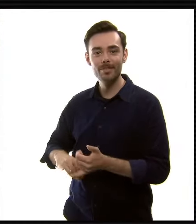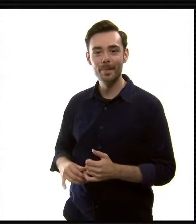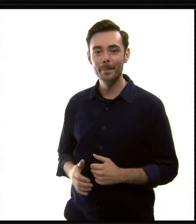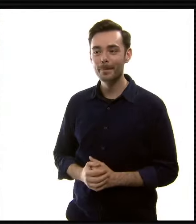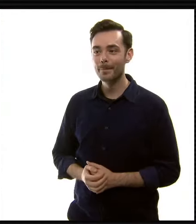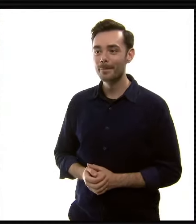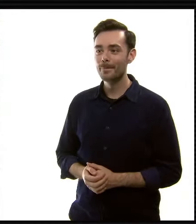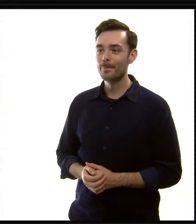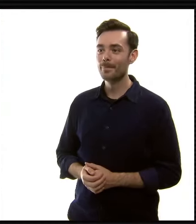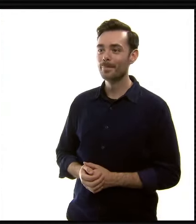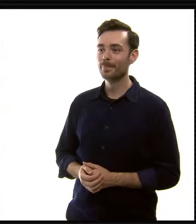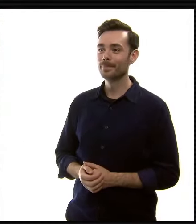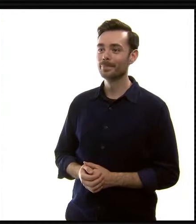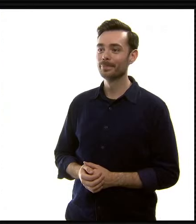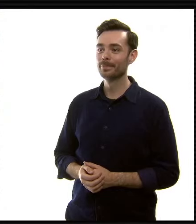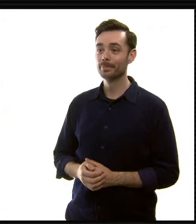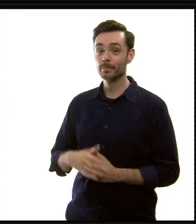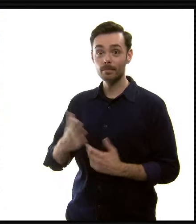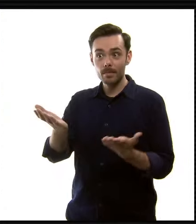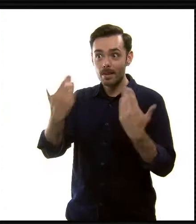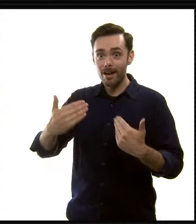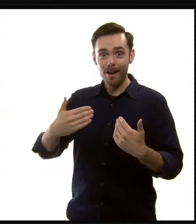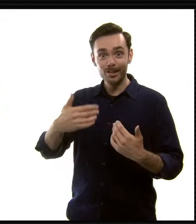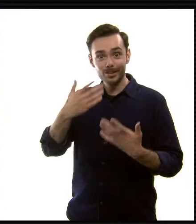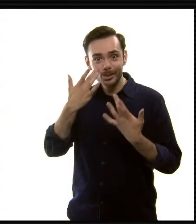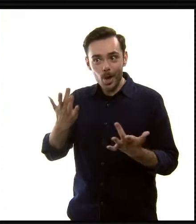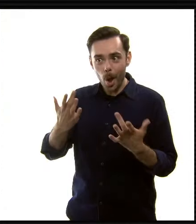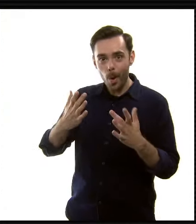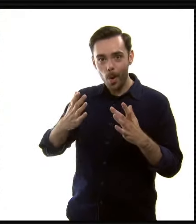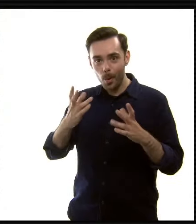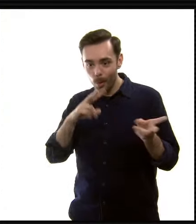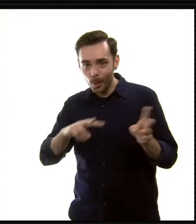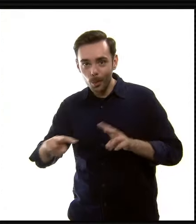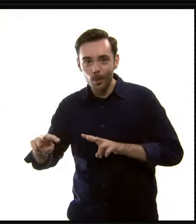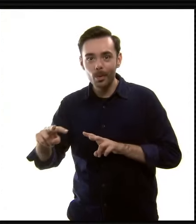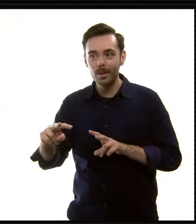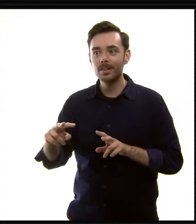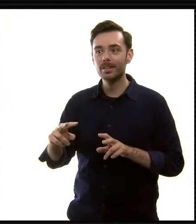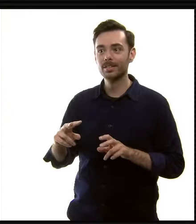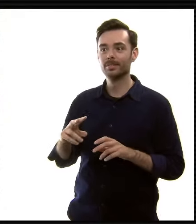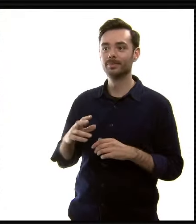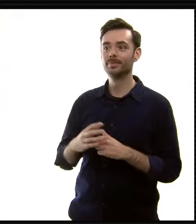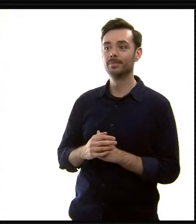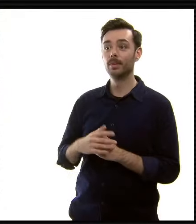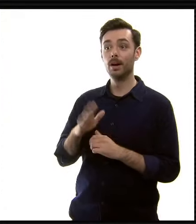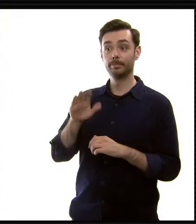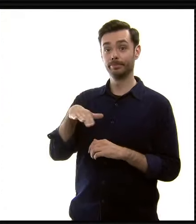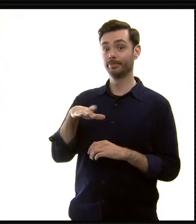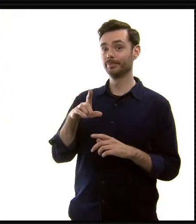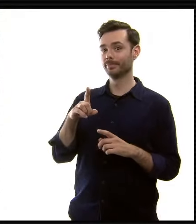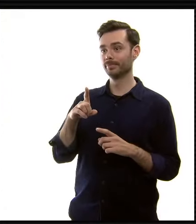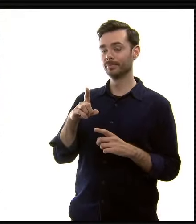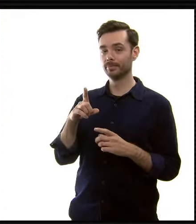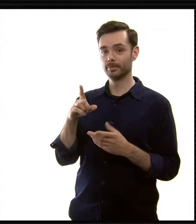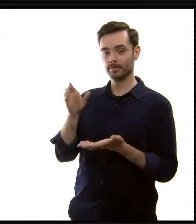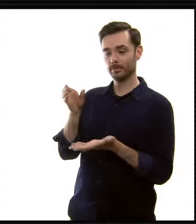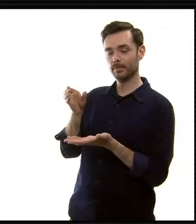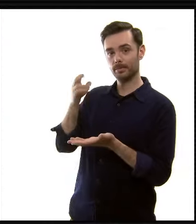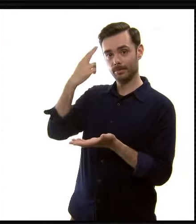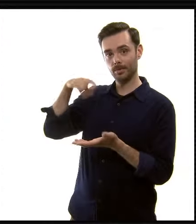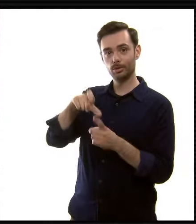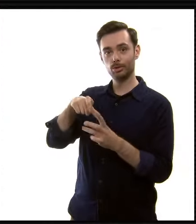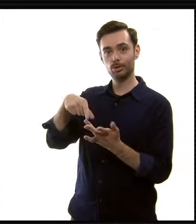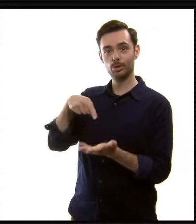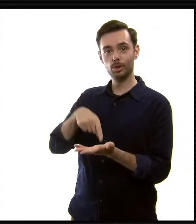absolutely glorious set? Yes, and to do that, I'm going to introduce you to Dot. It's the smallest camera operator we